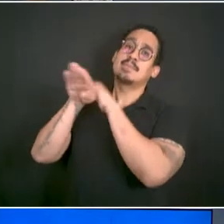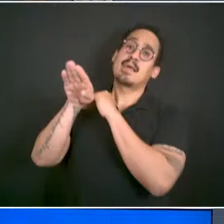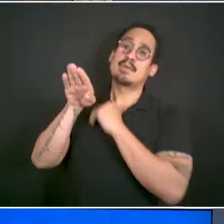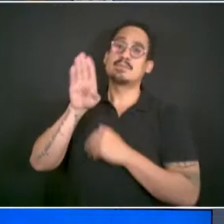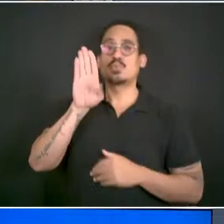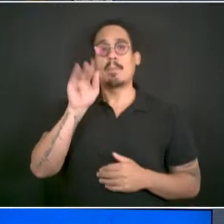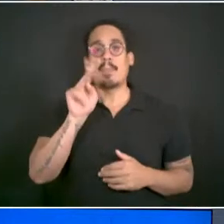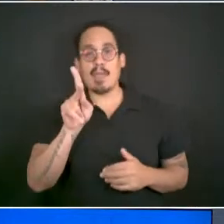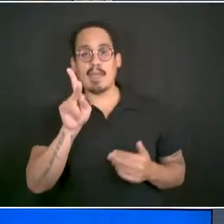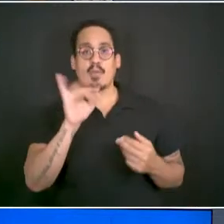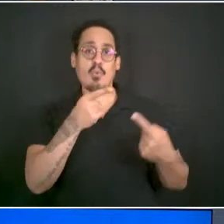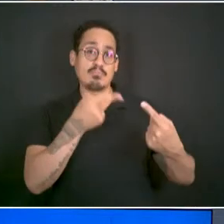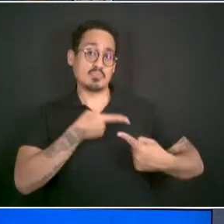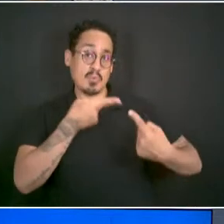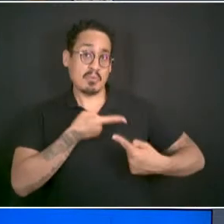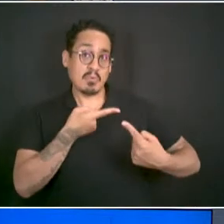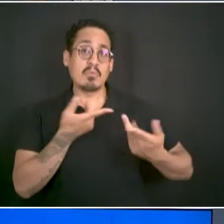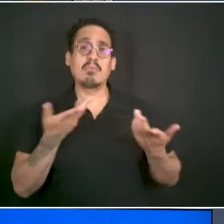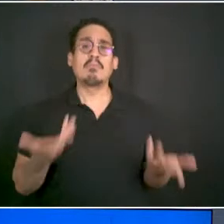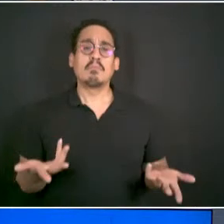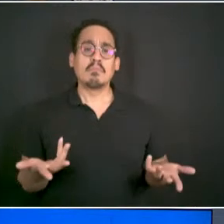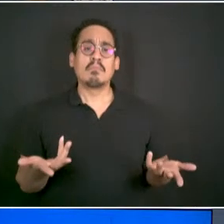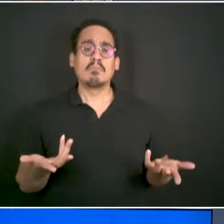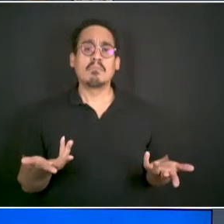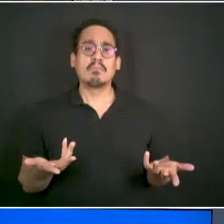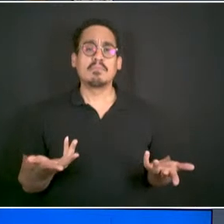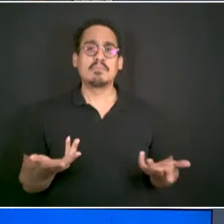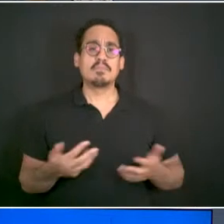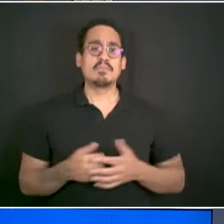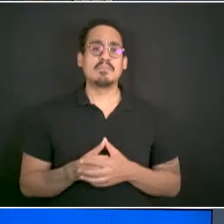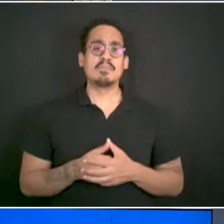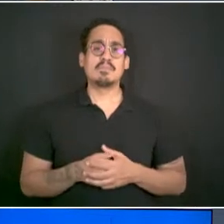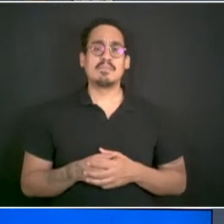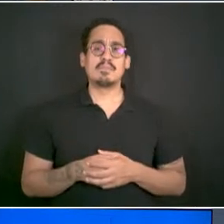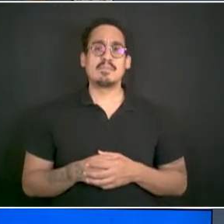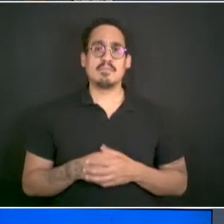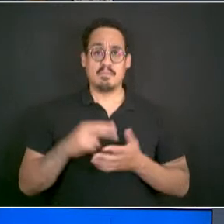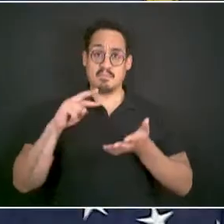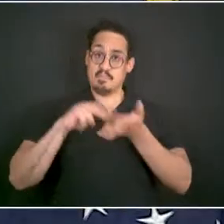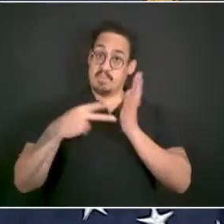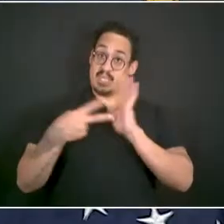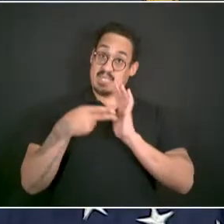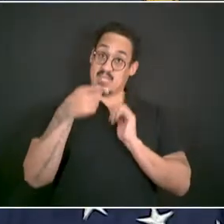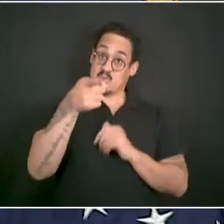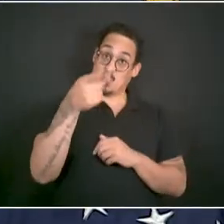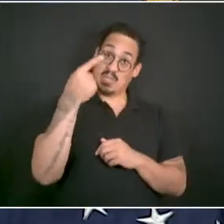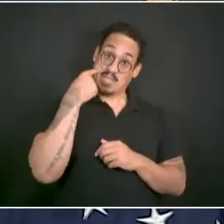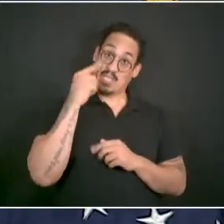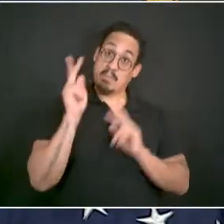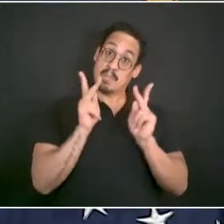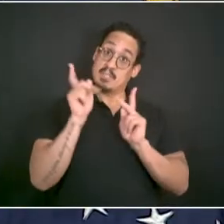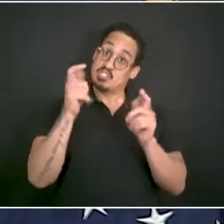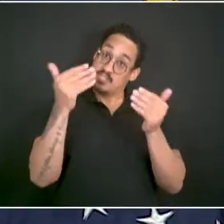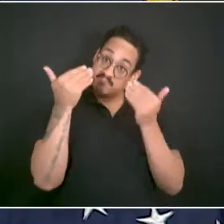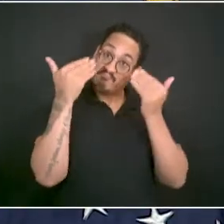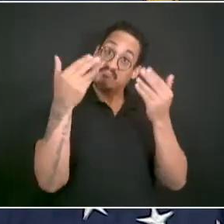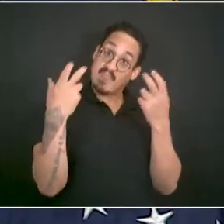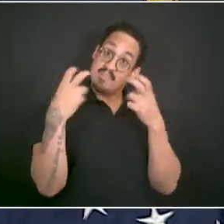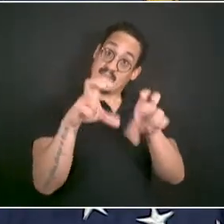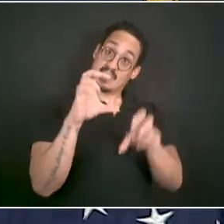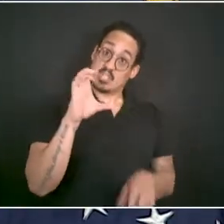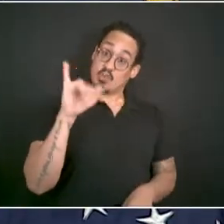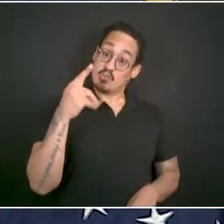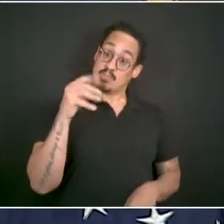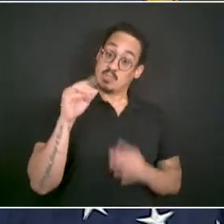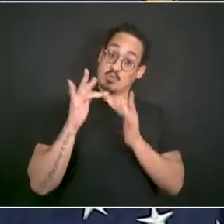specifically? Unbanked New Yorkers should invest in crypto? No. what you find, and I was really blown away